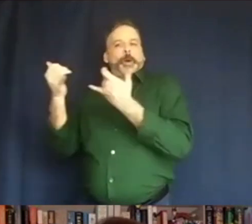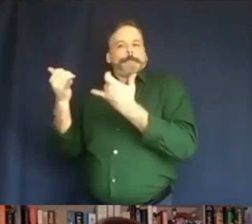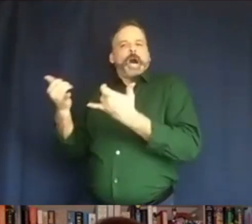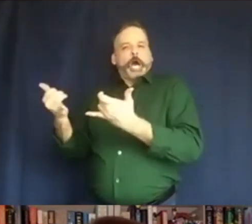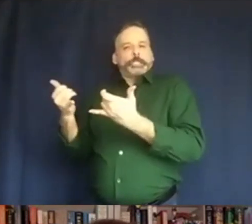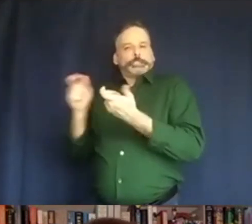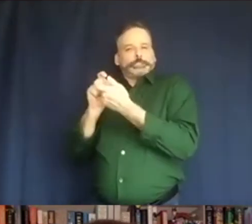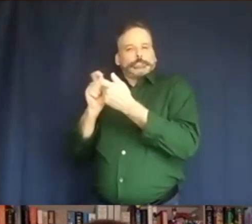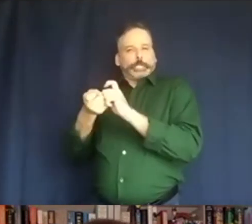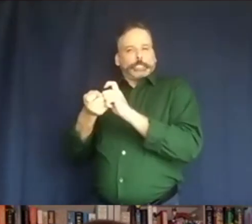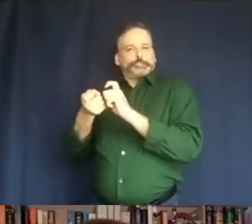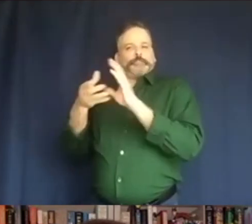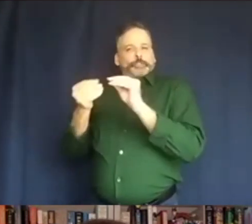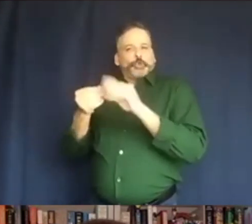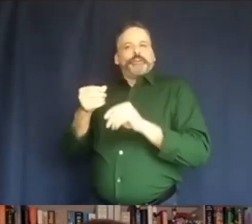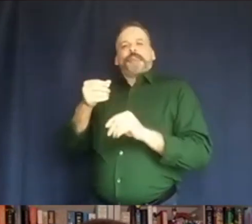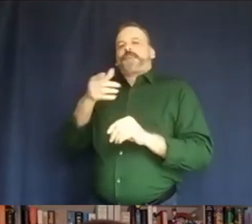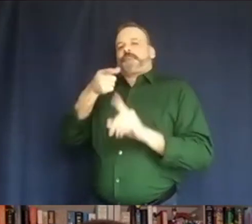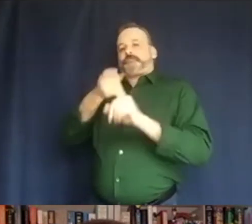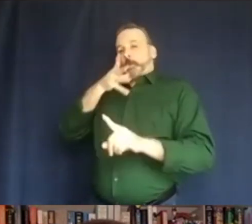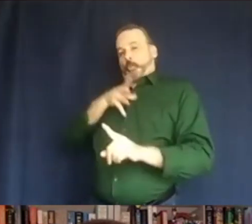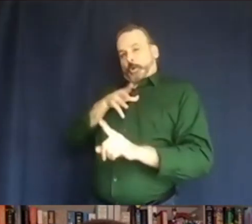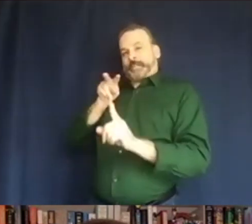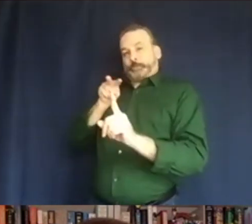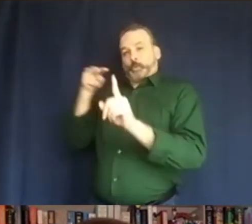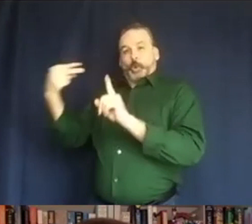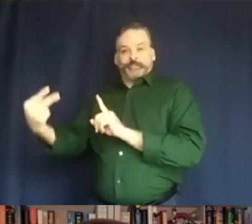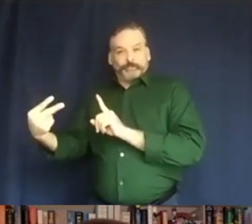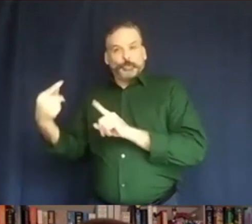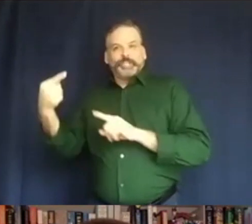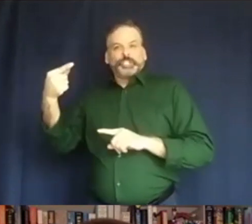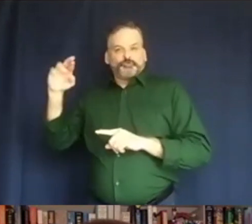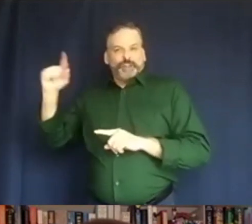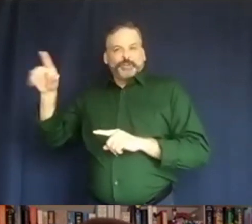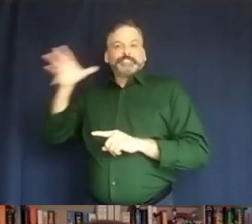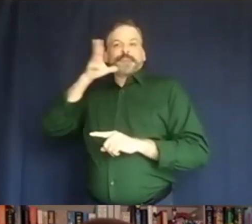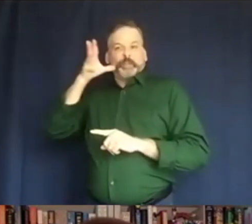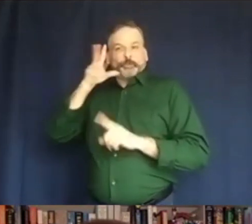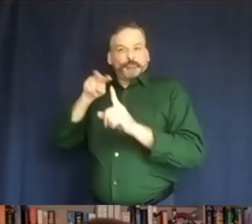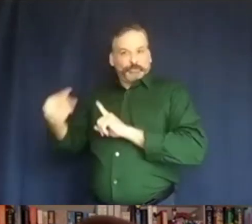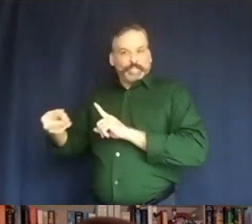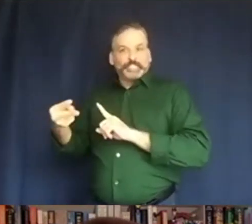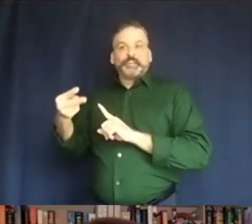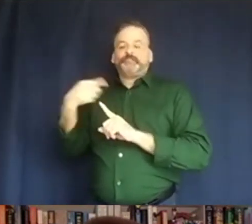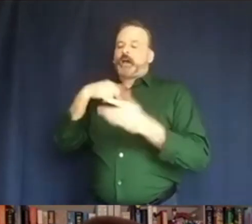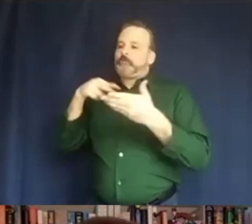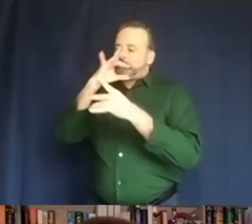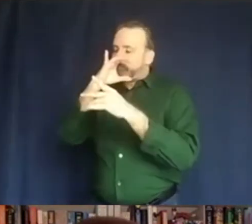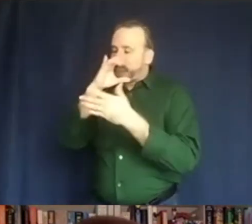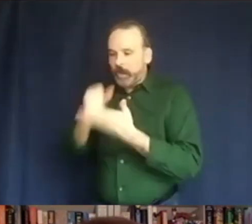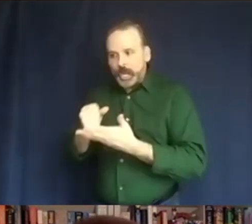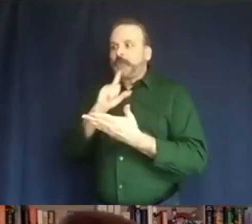mom. So it was exactly my cup of tea. Could not put it down. Highly recommend. I love that book